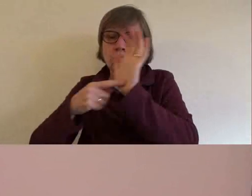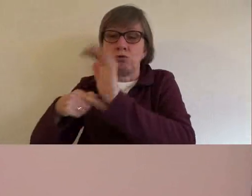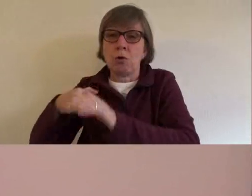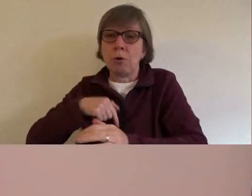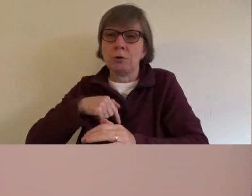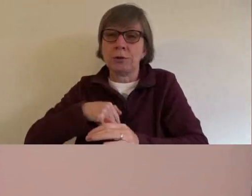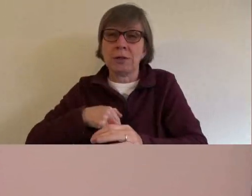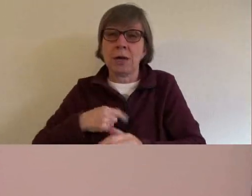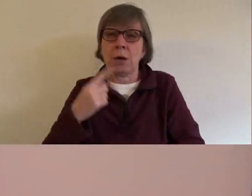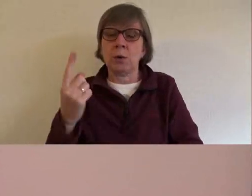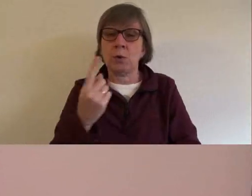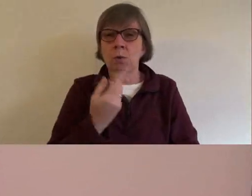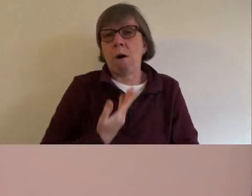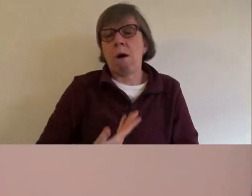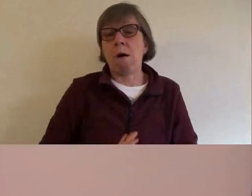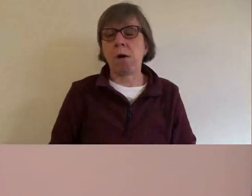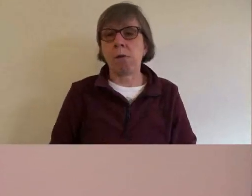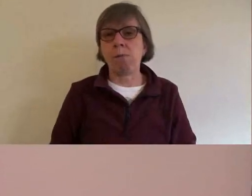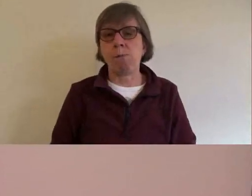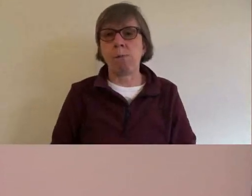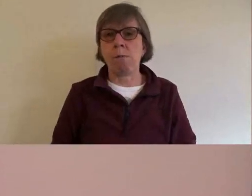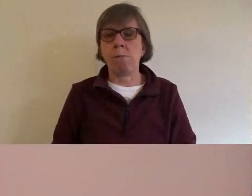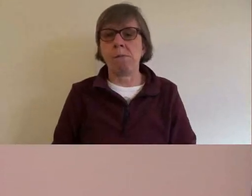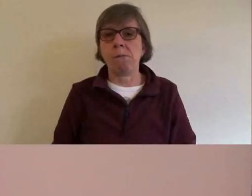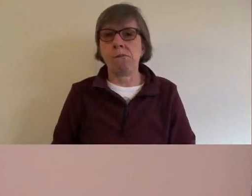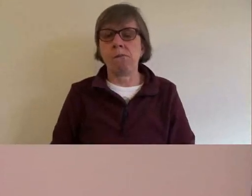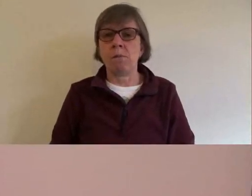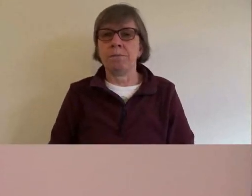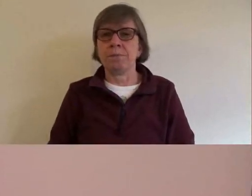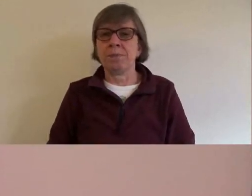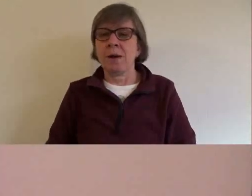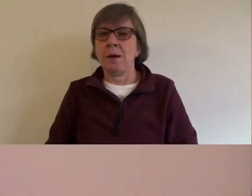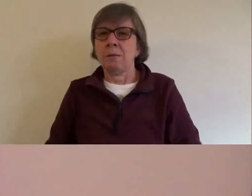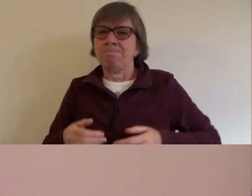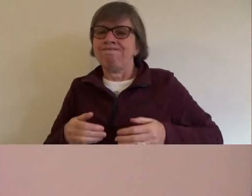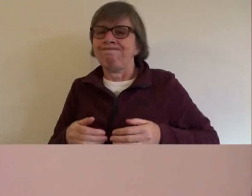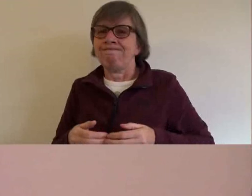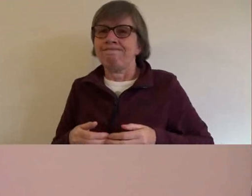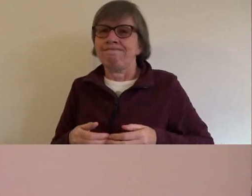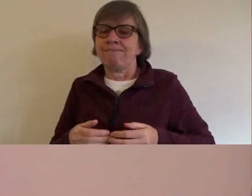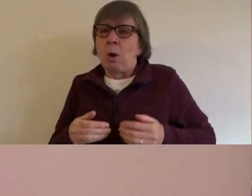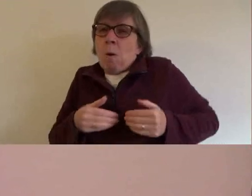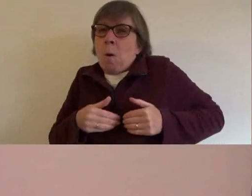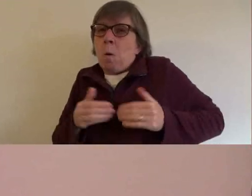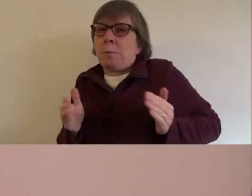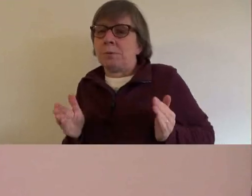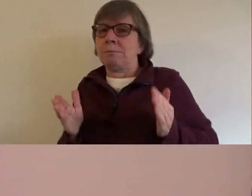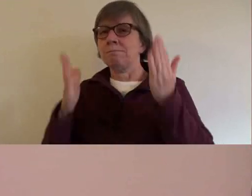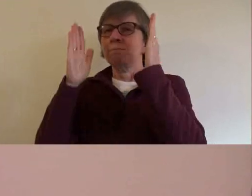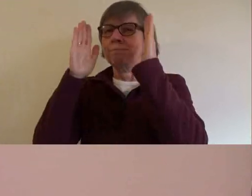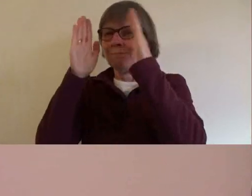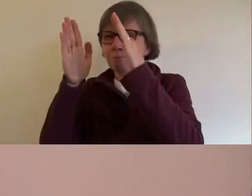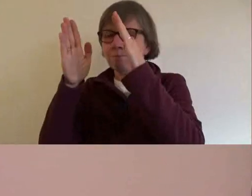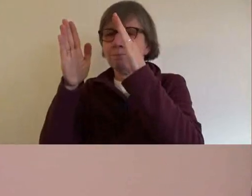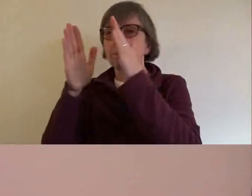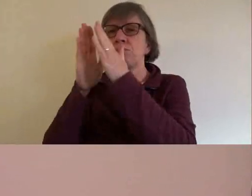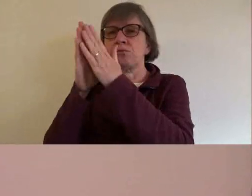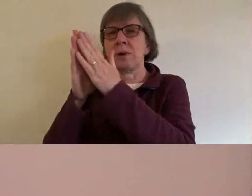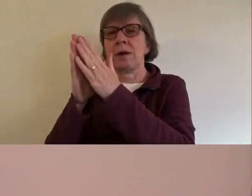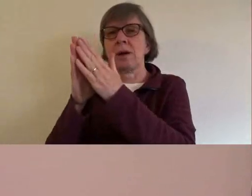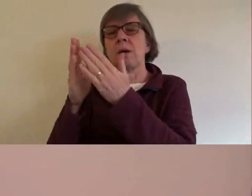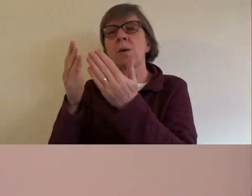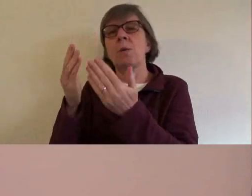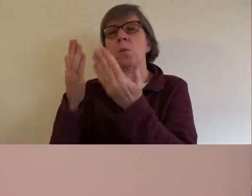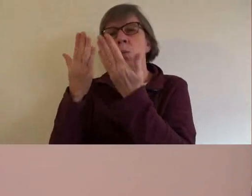in us today who you are. Let's open up our hearts in prayer and worship as we